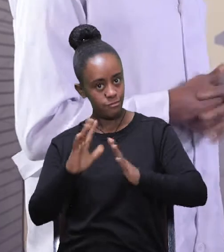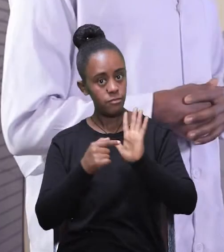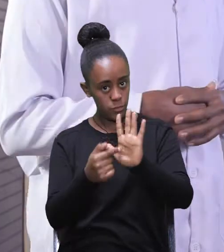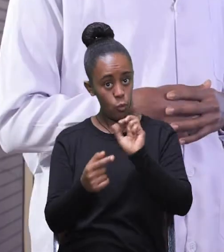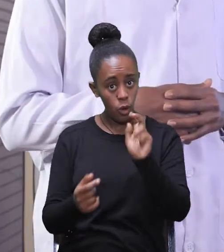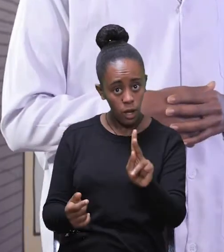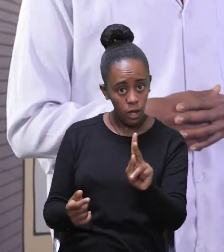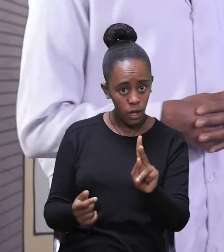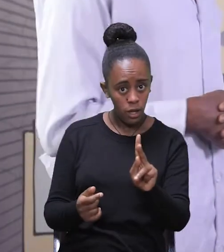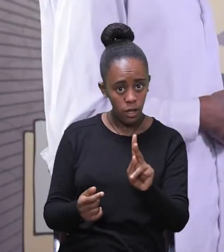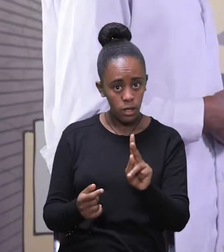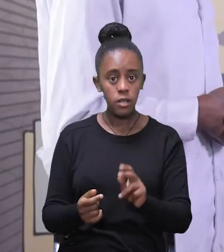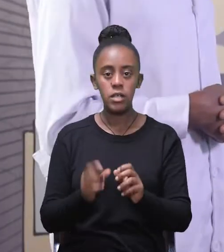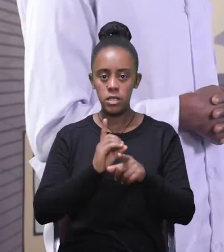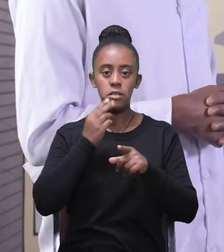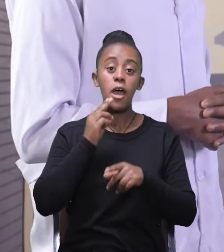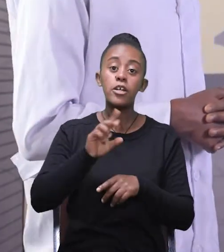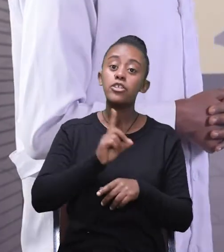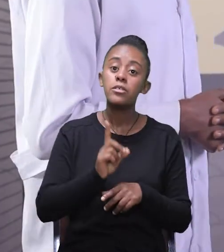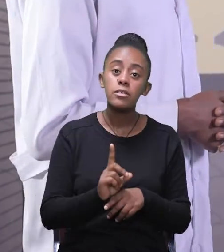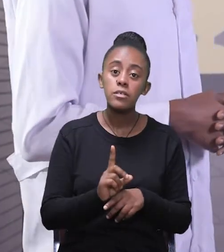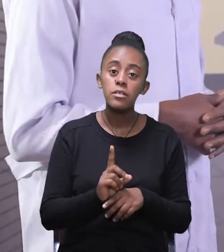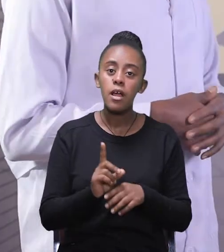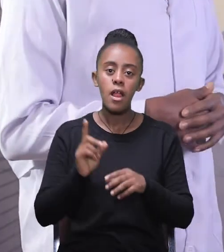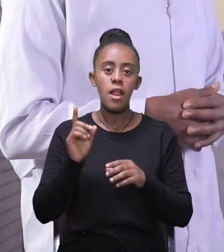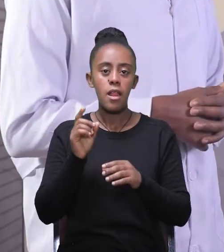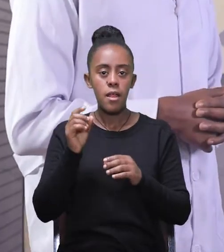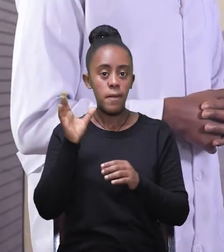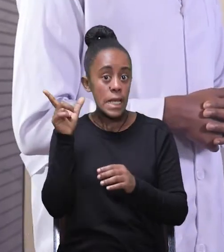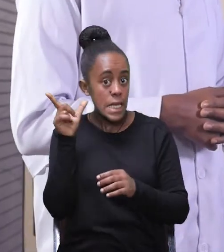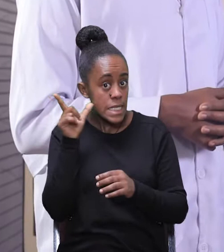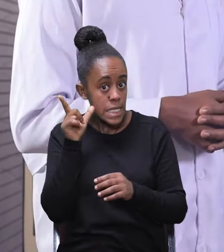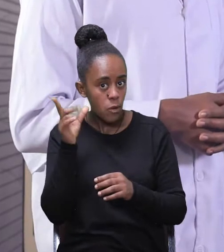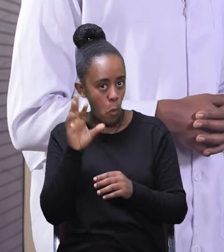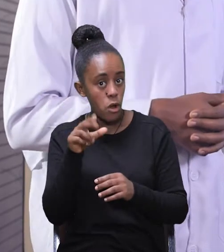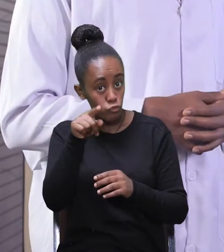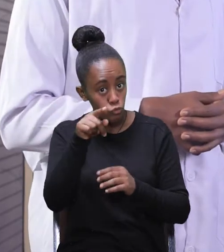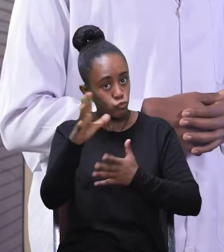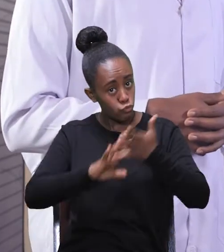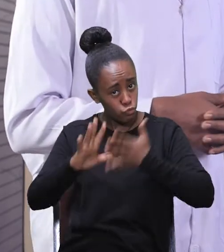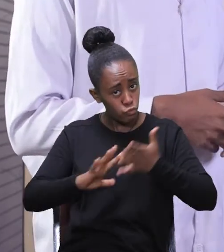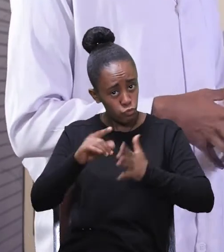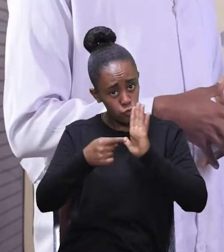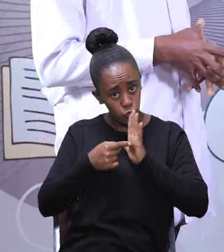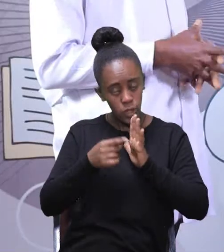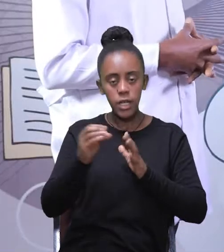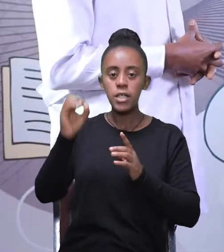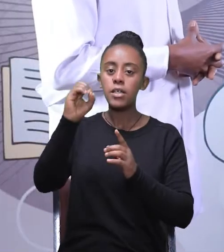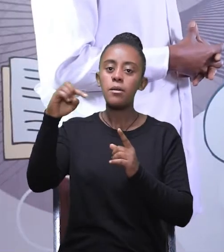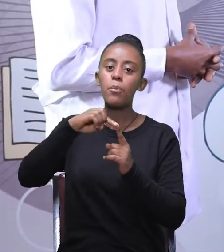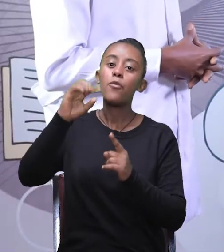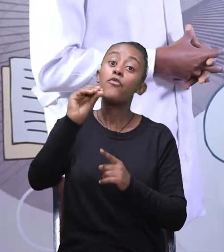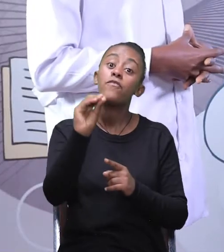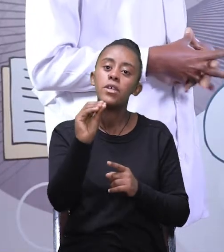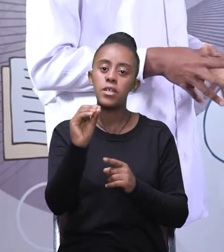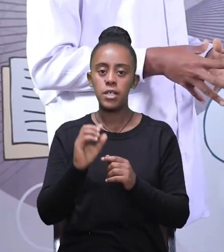at the direction. It says, listen and repeat the numbers 0 to 50.